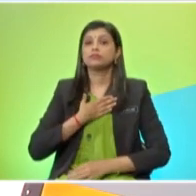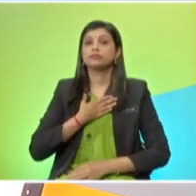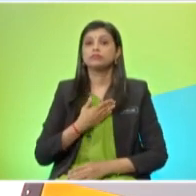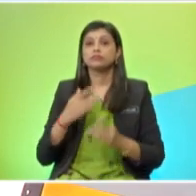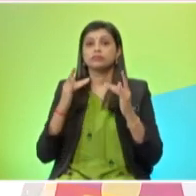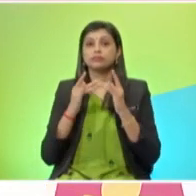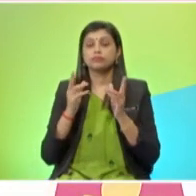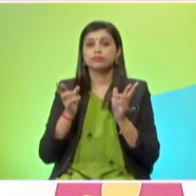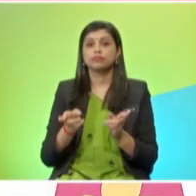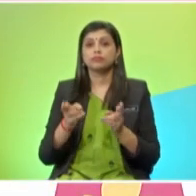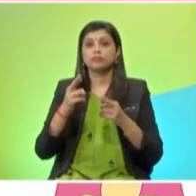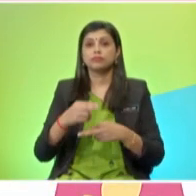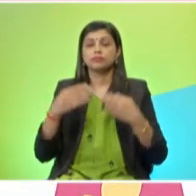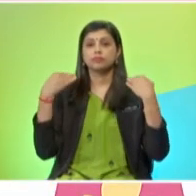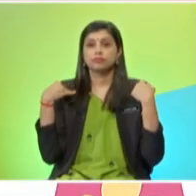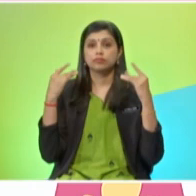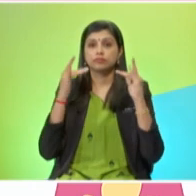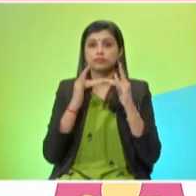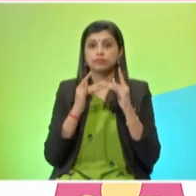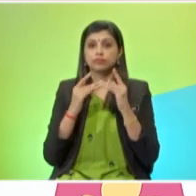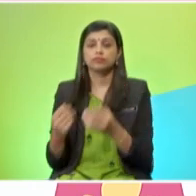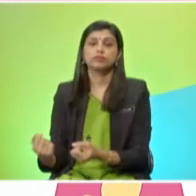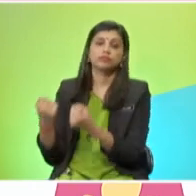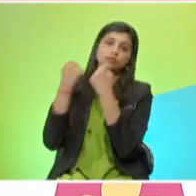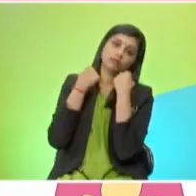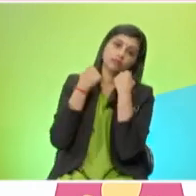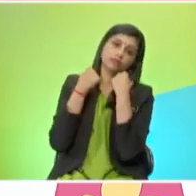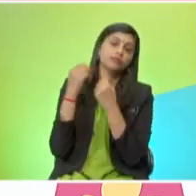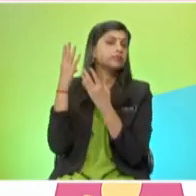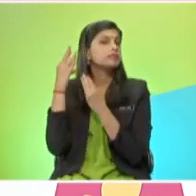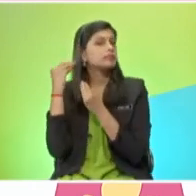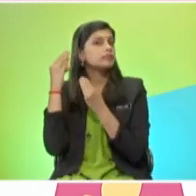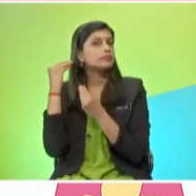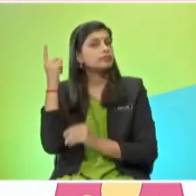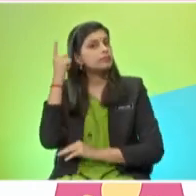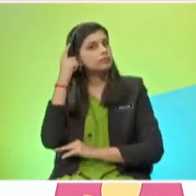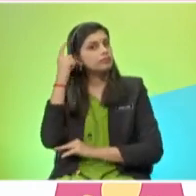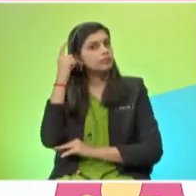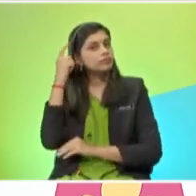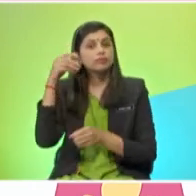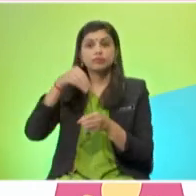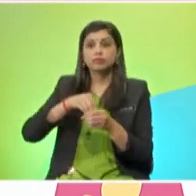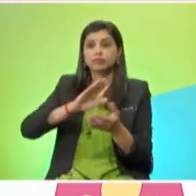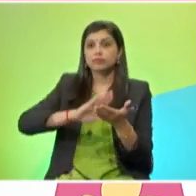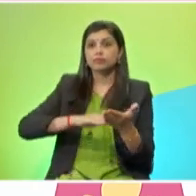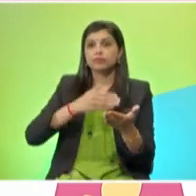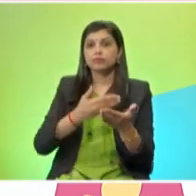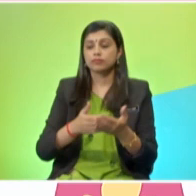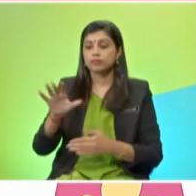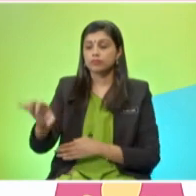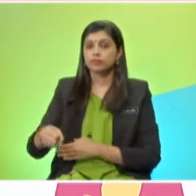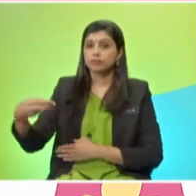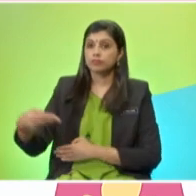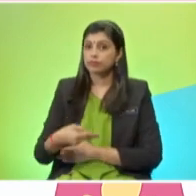bed, a sheet to cover and a pillow for my head. In the kitchen grab a spoon and